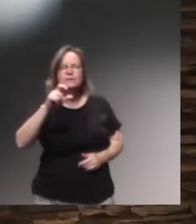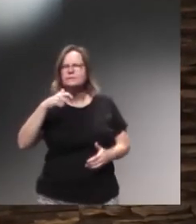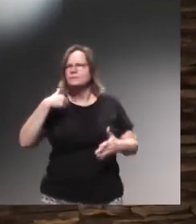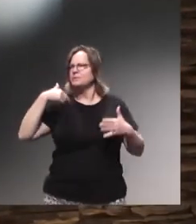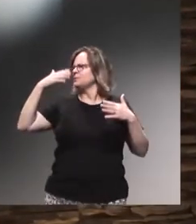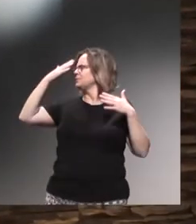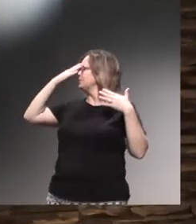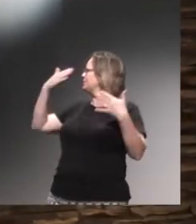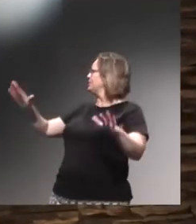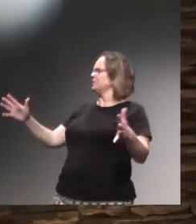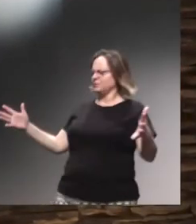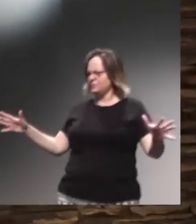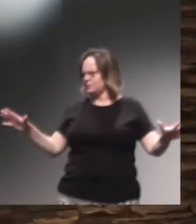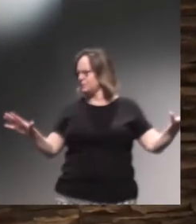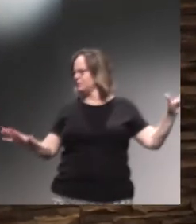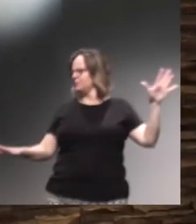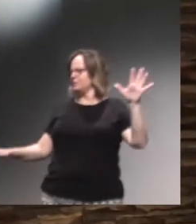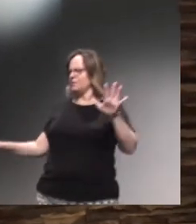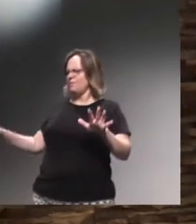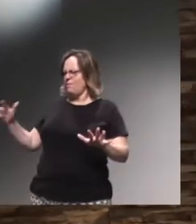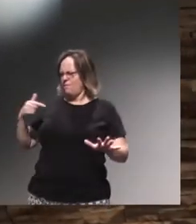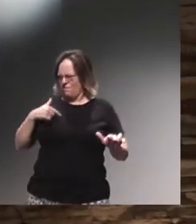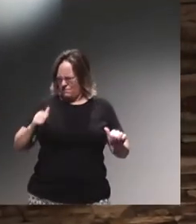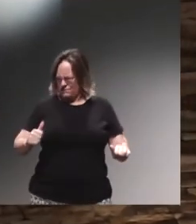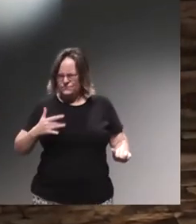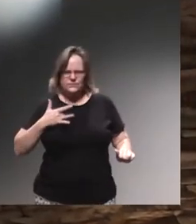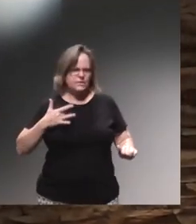Feel my heart begin to